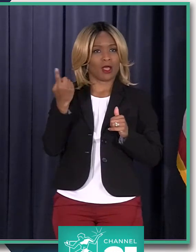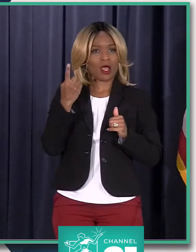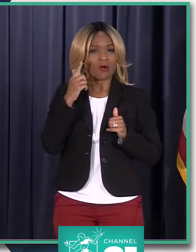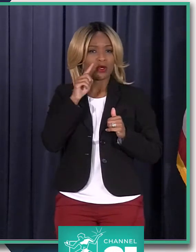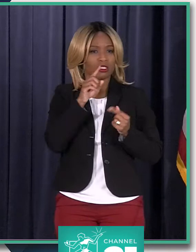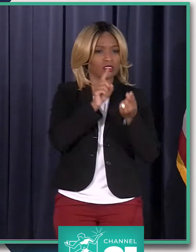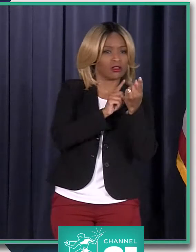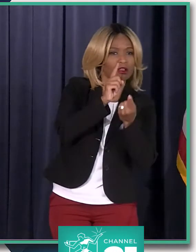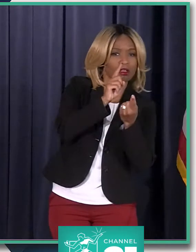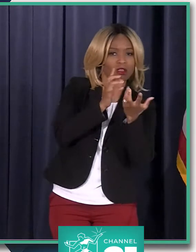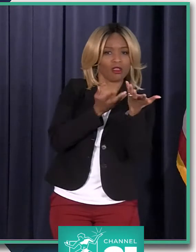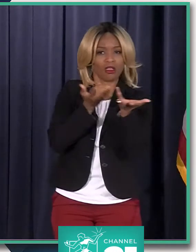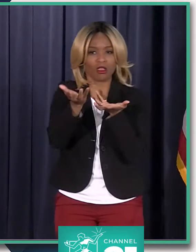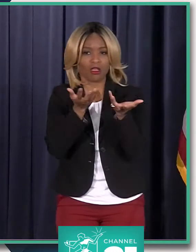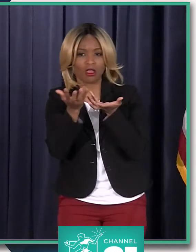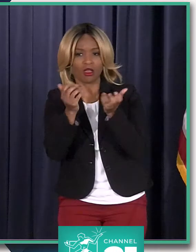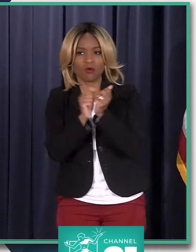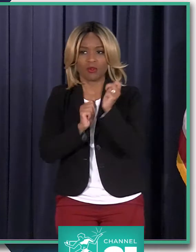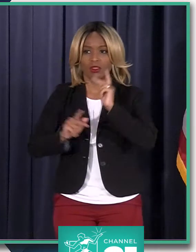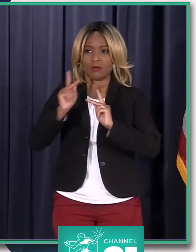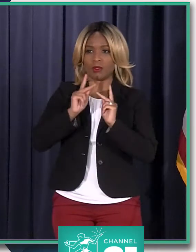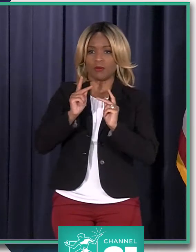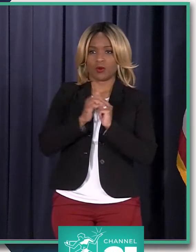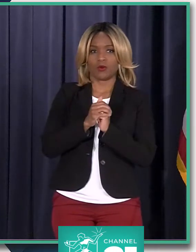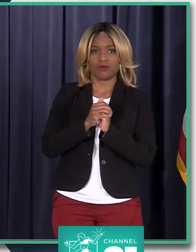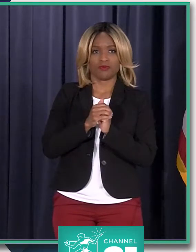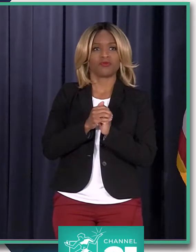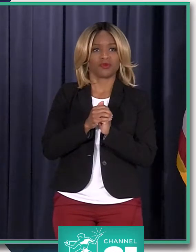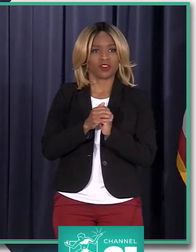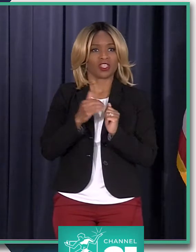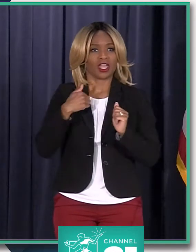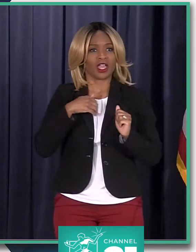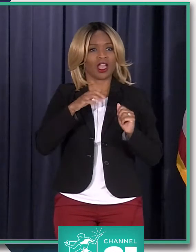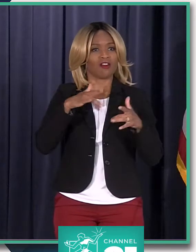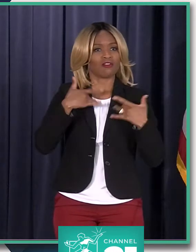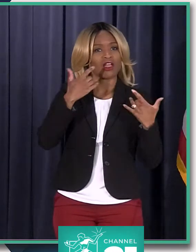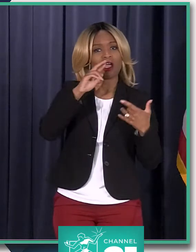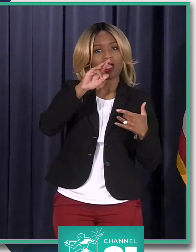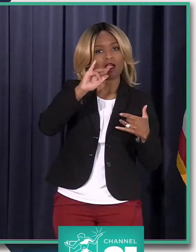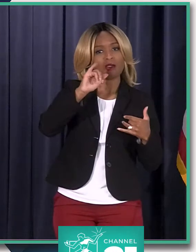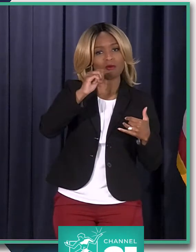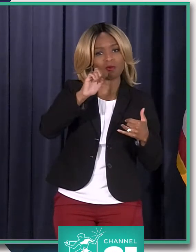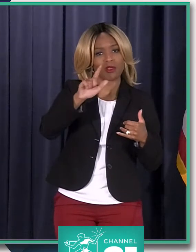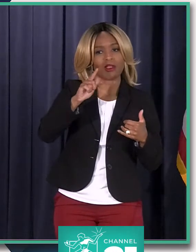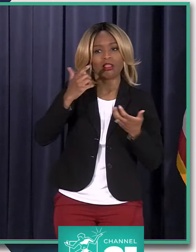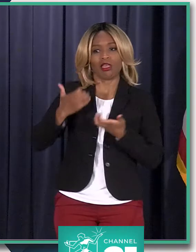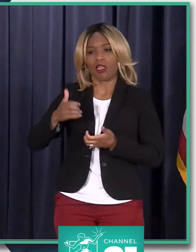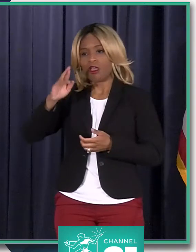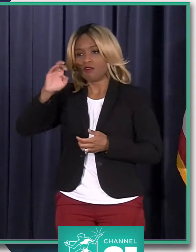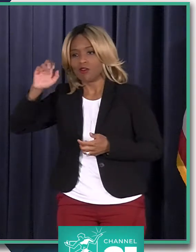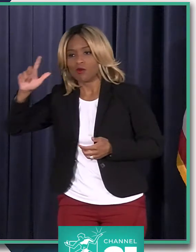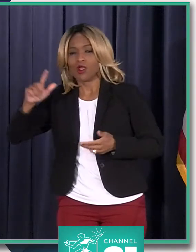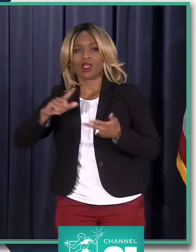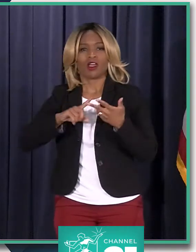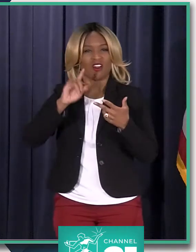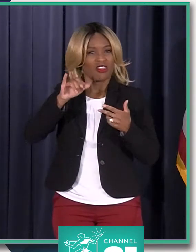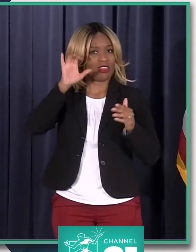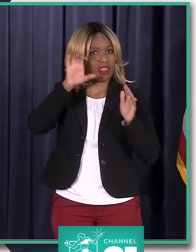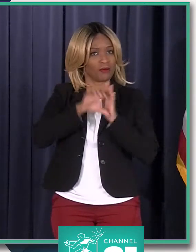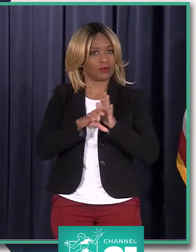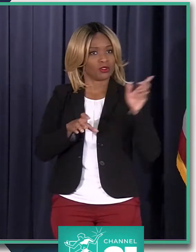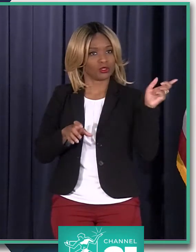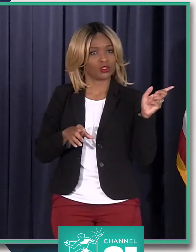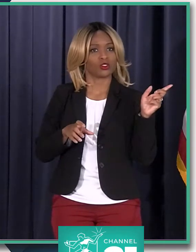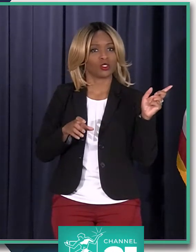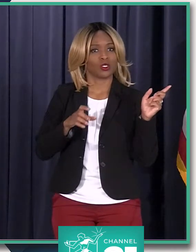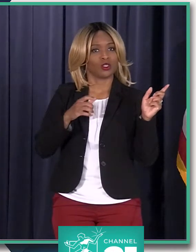that's very important. I have a multimodal experience with light rail, heavy rail, paratransit, and ferry service, and that picture there shows me talking